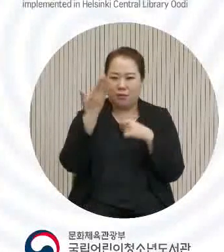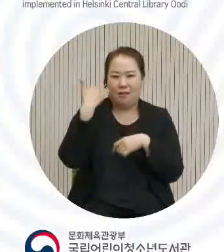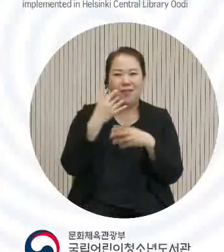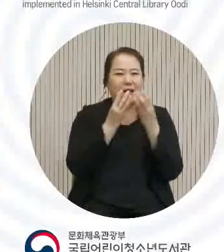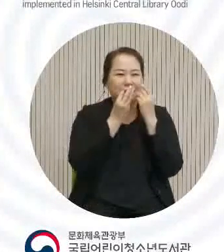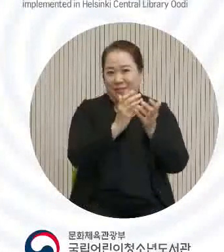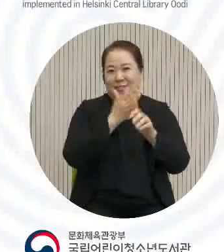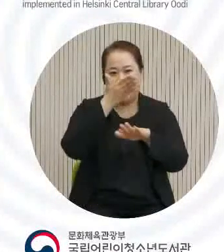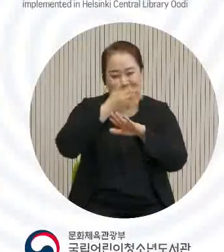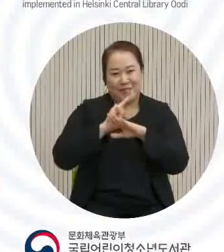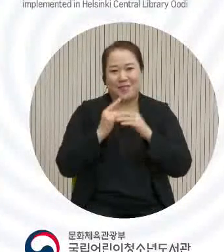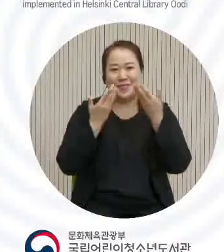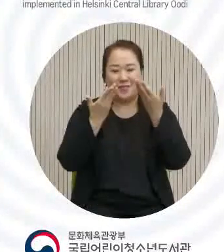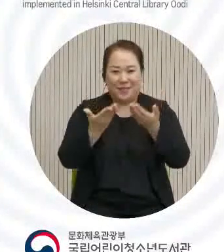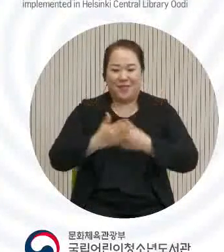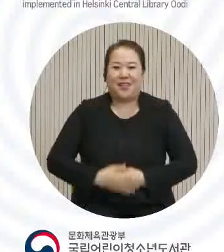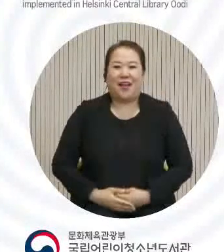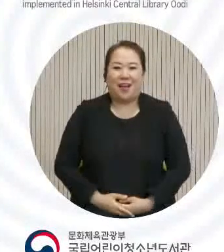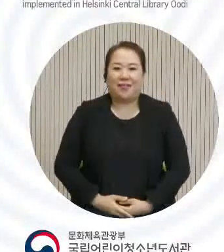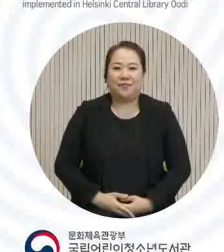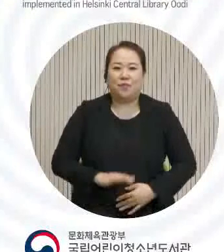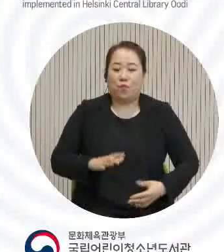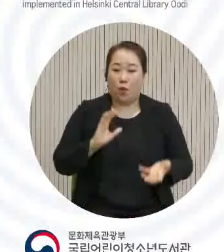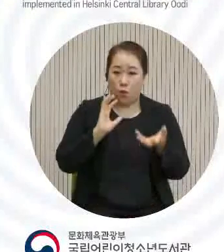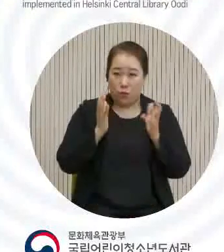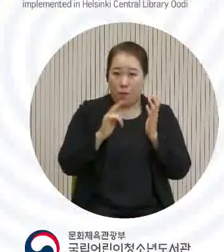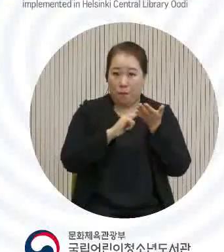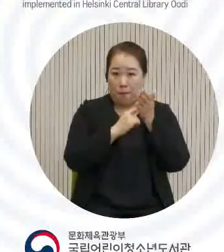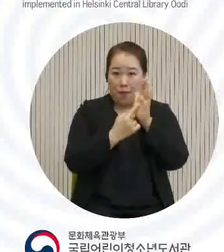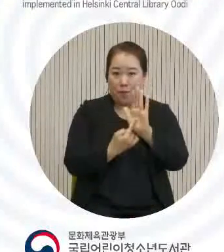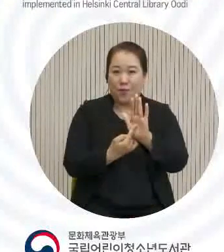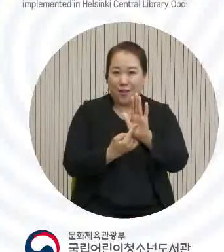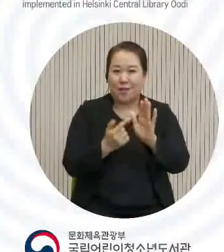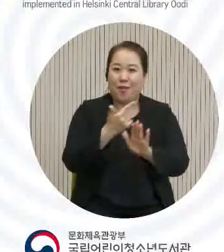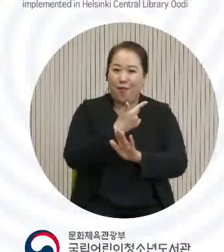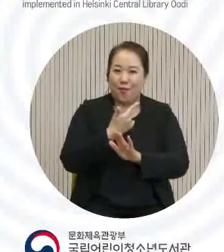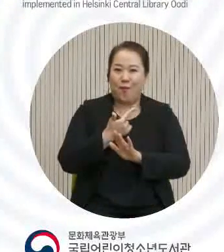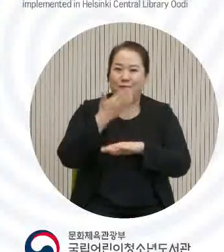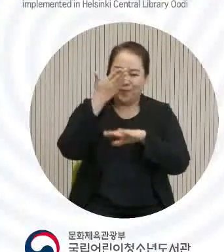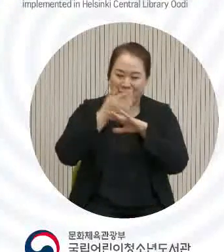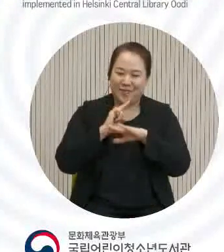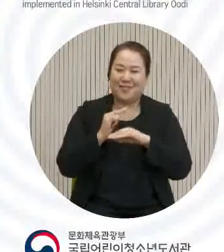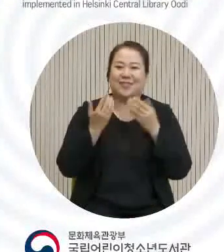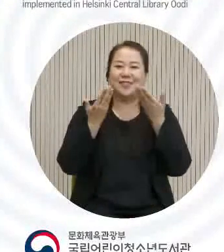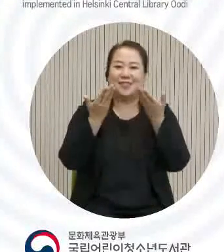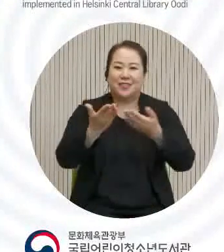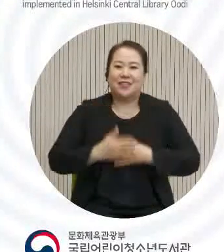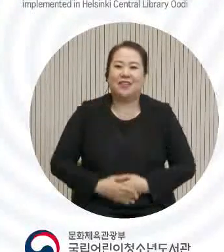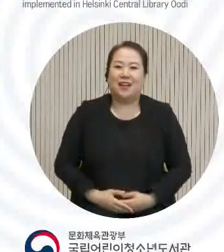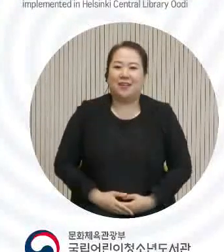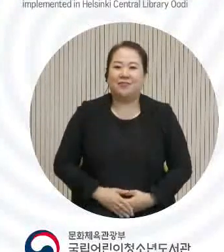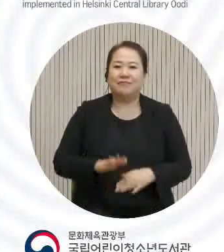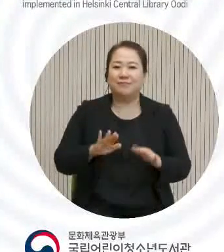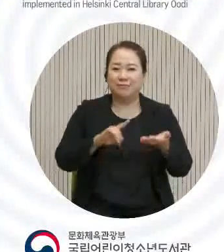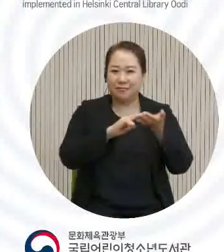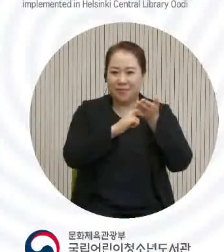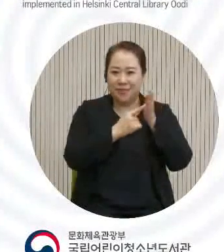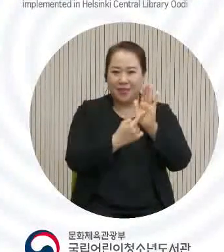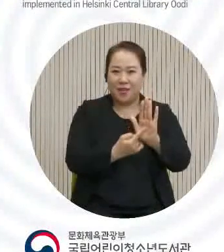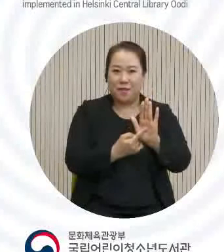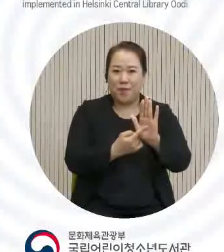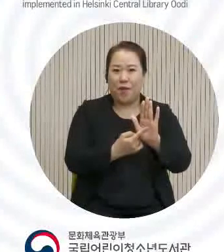team in this symposium. In the presentation, I will introduce new reading promotion programs that have